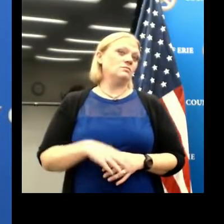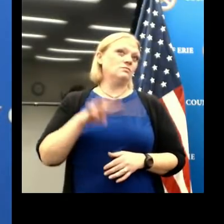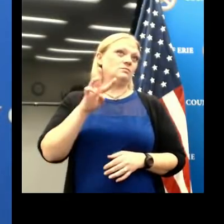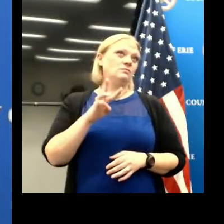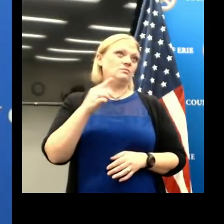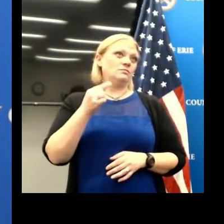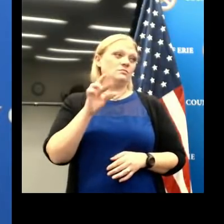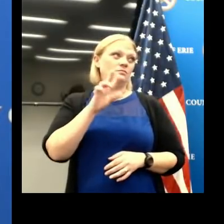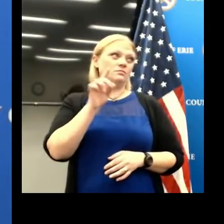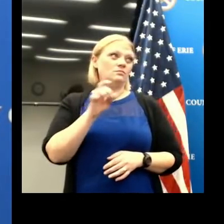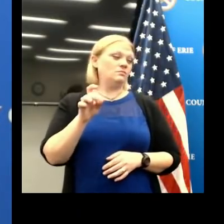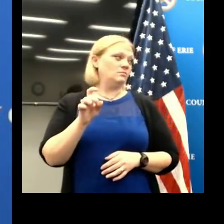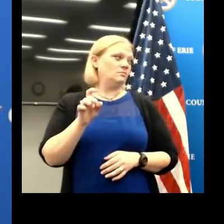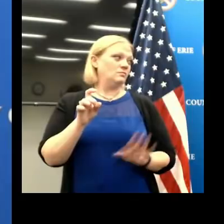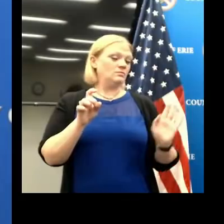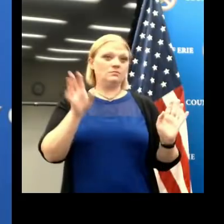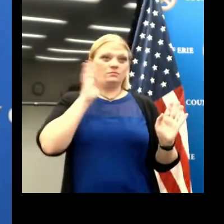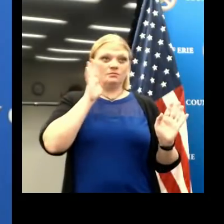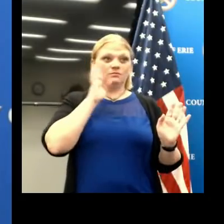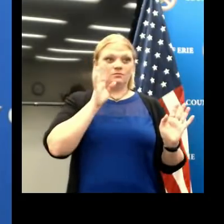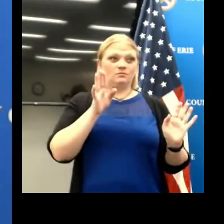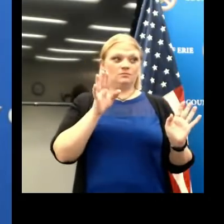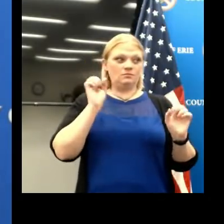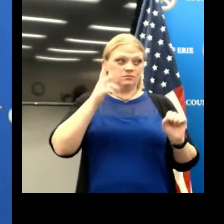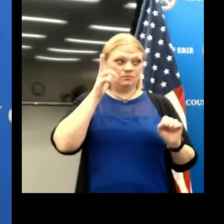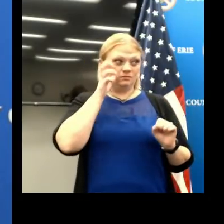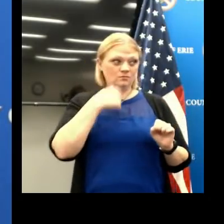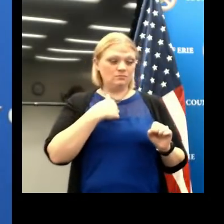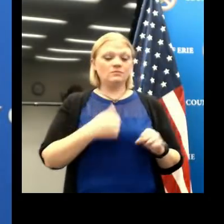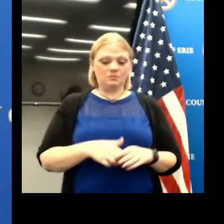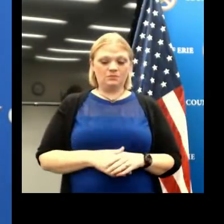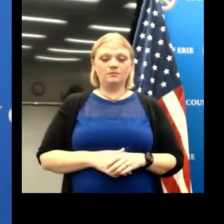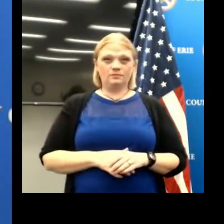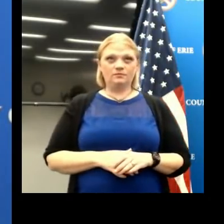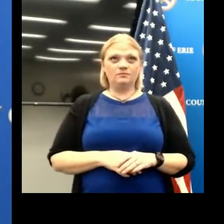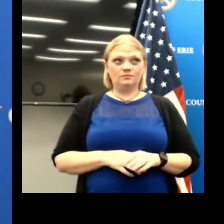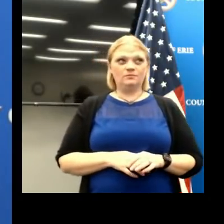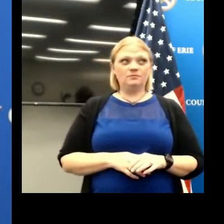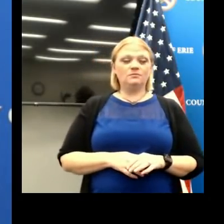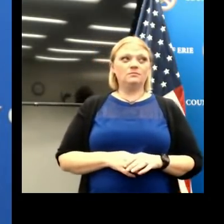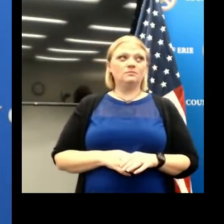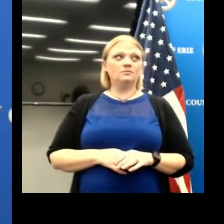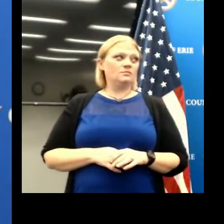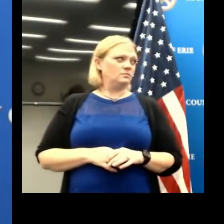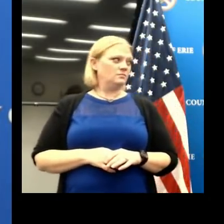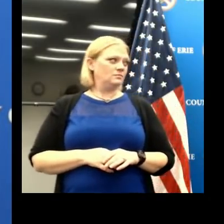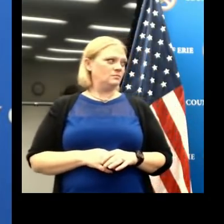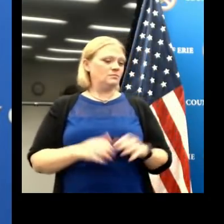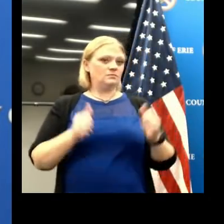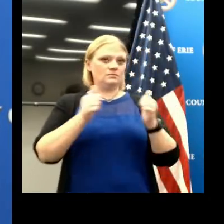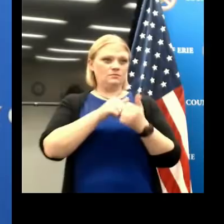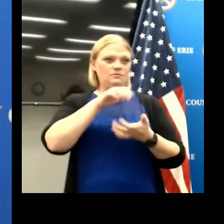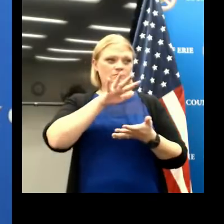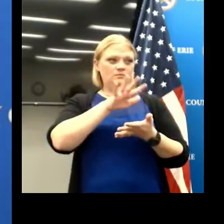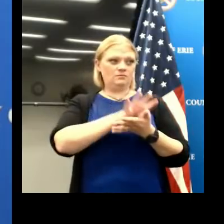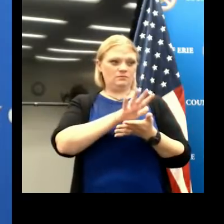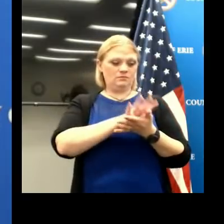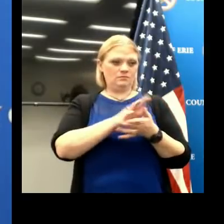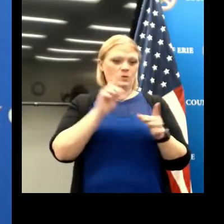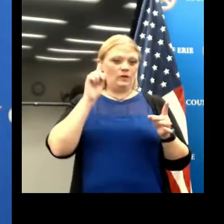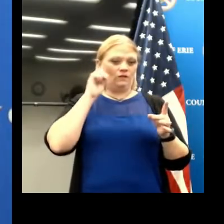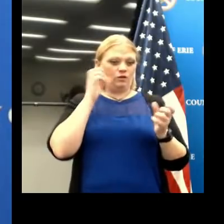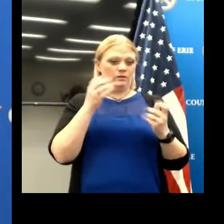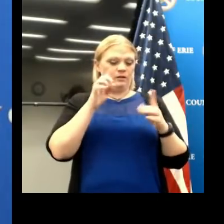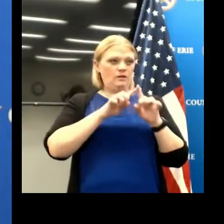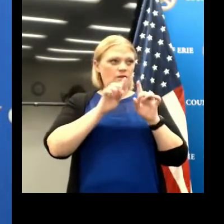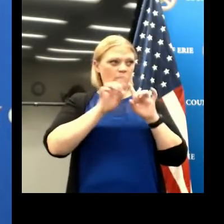WGRZ? Hi, it's Kelly. Can you hear me? Yes. All right. So with the schools, we've heard from a bunch of districts,